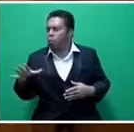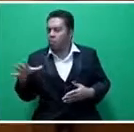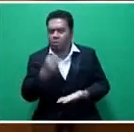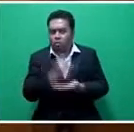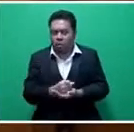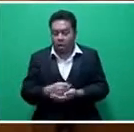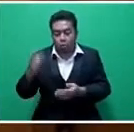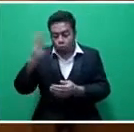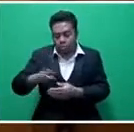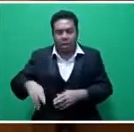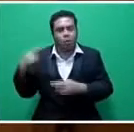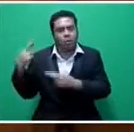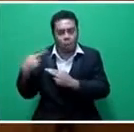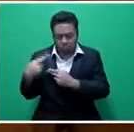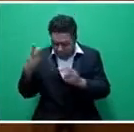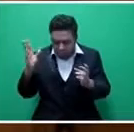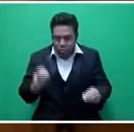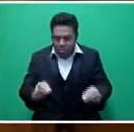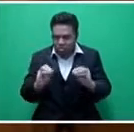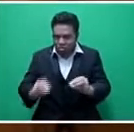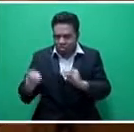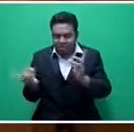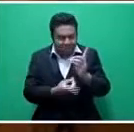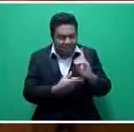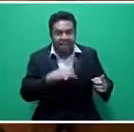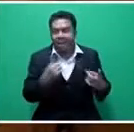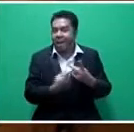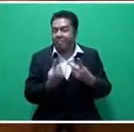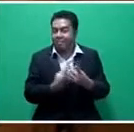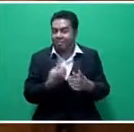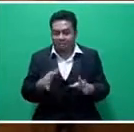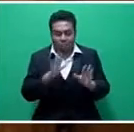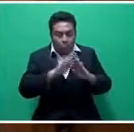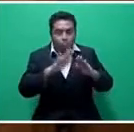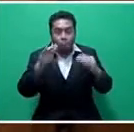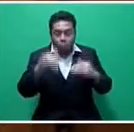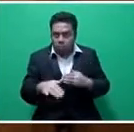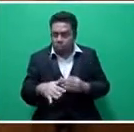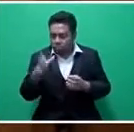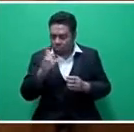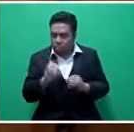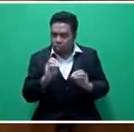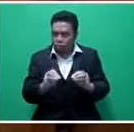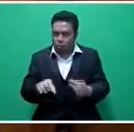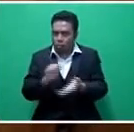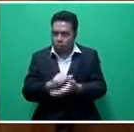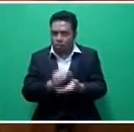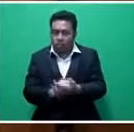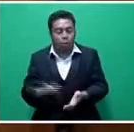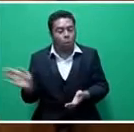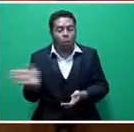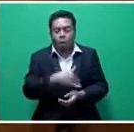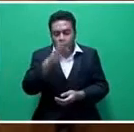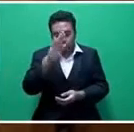are responsible. We ensure that we teach discipline in our homes and ensure that all children who are supposed to be